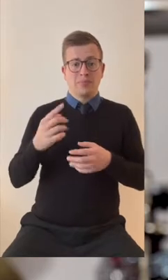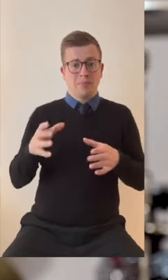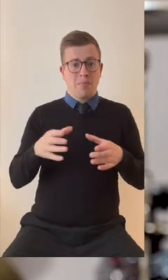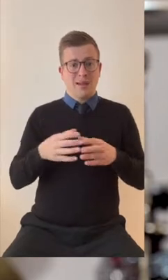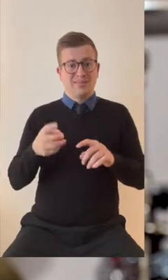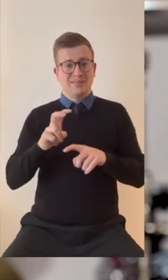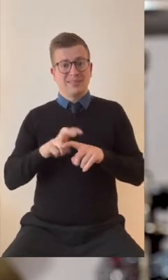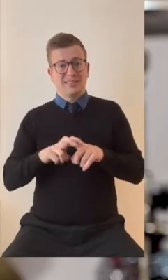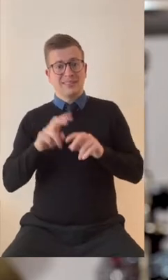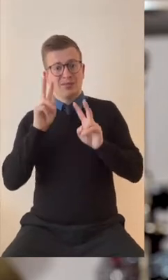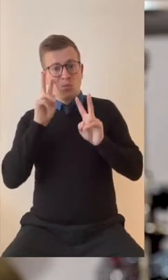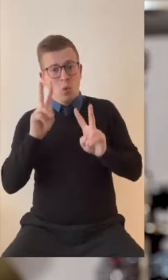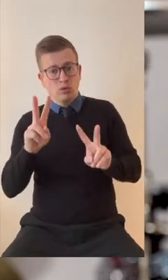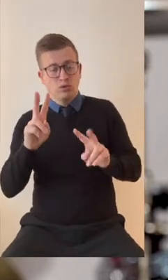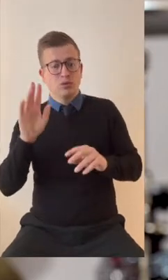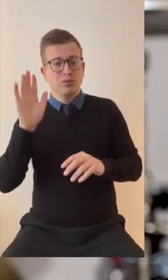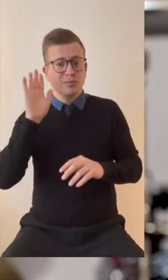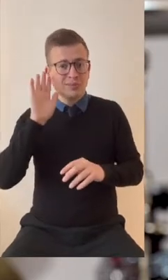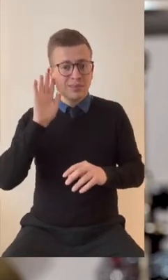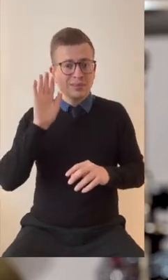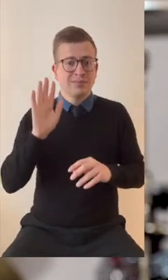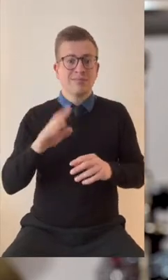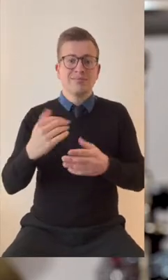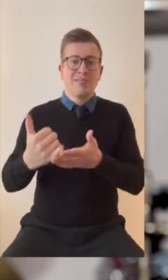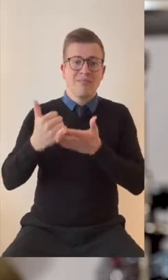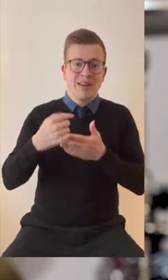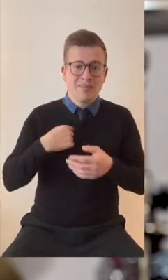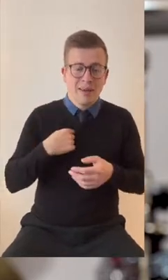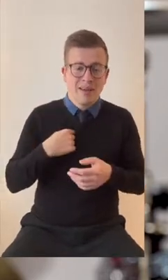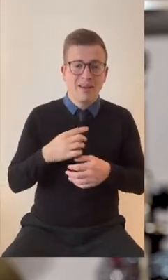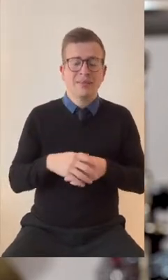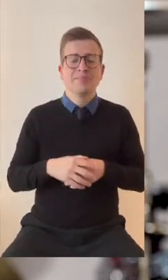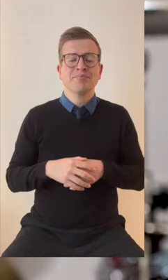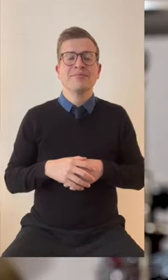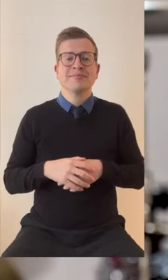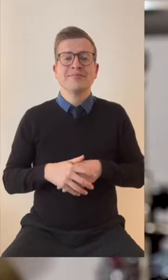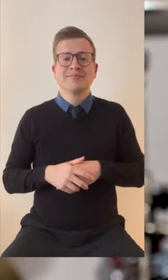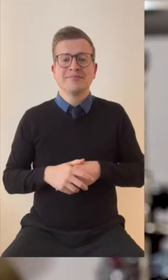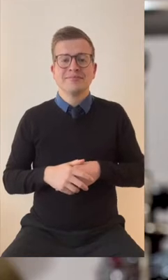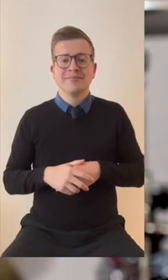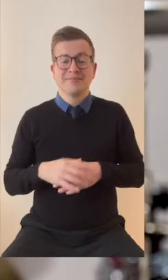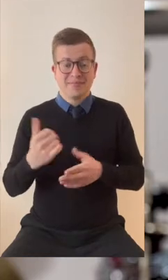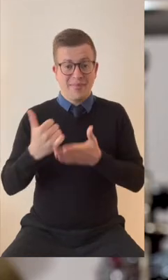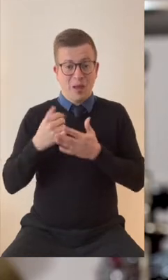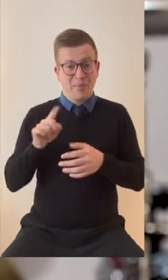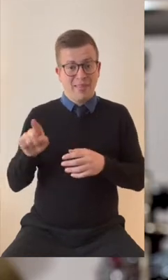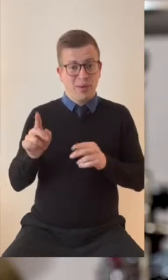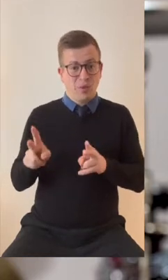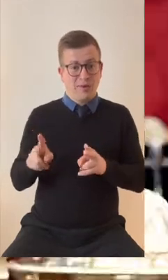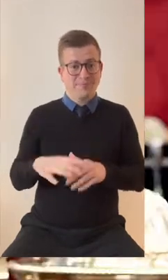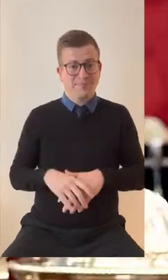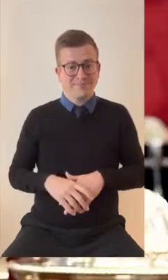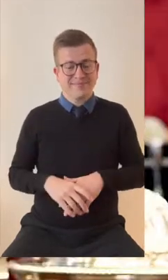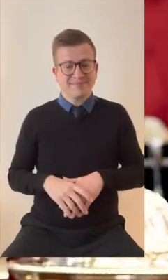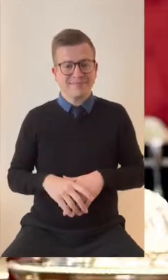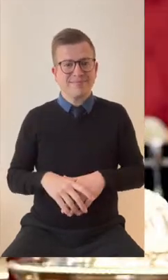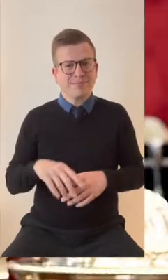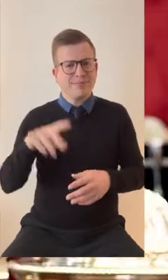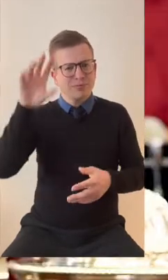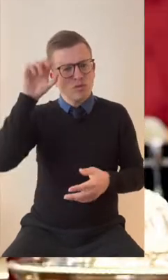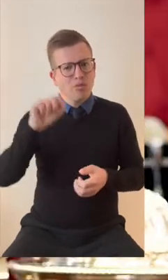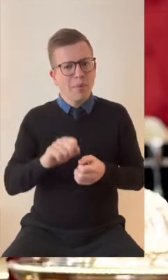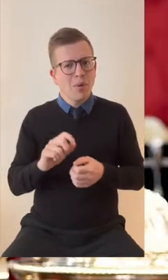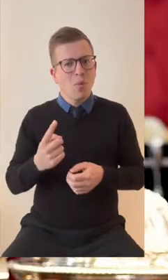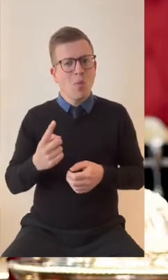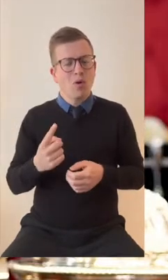bands and sit there and have a listen and advise me and help me out that way. I do remember